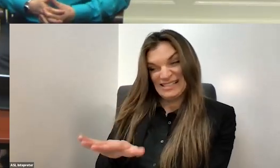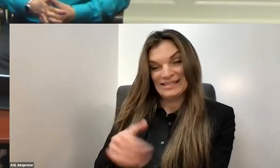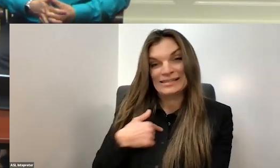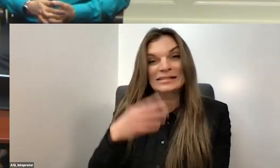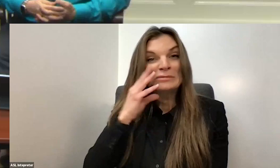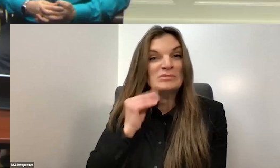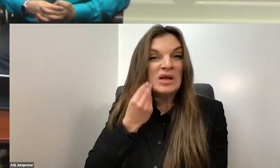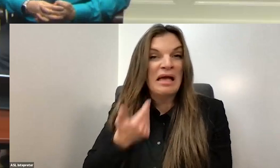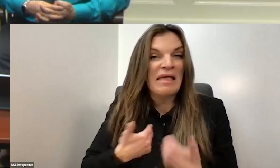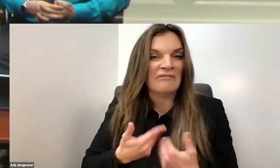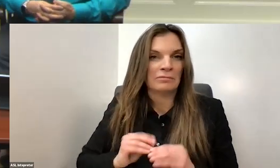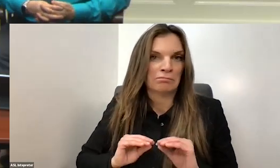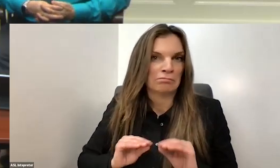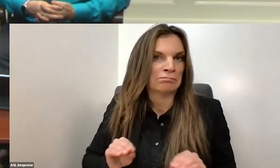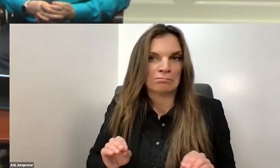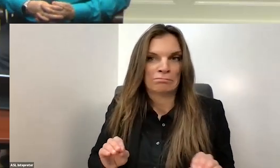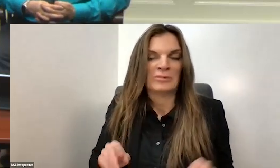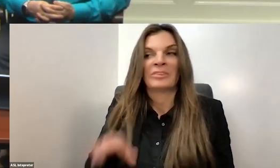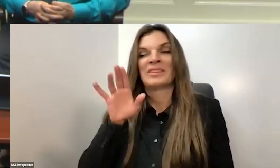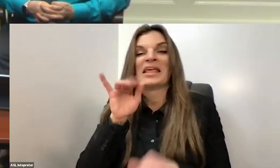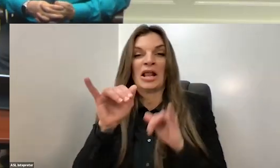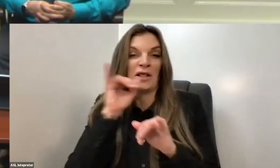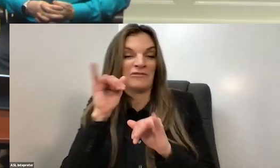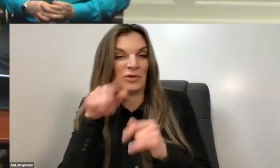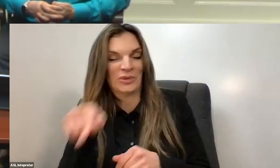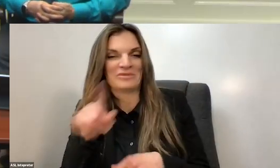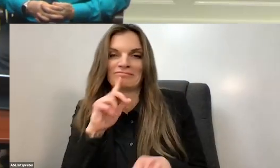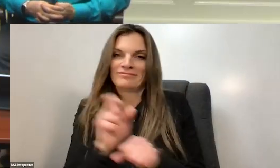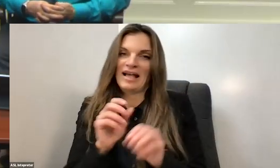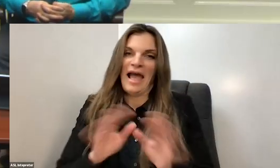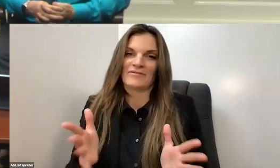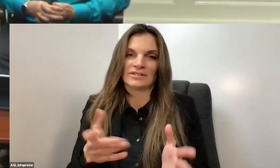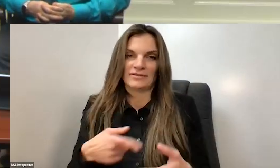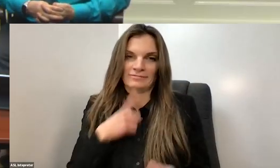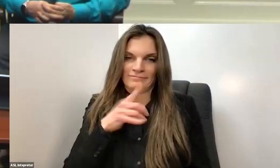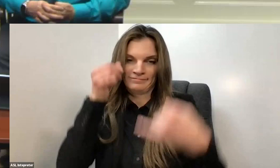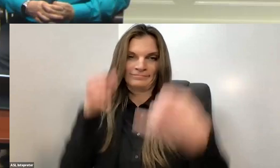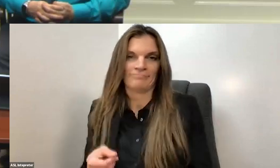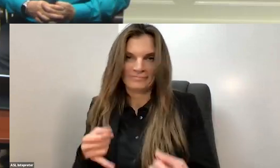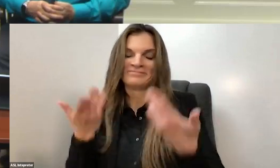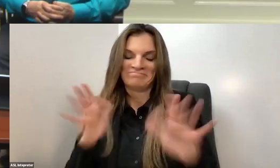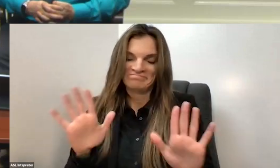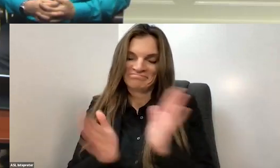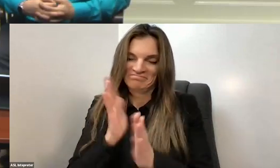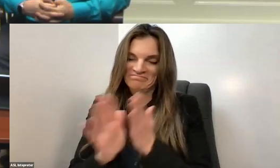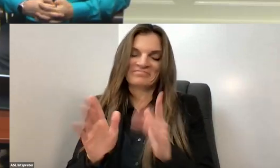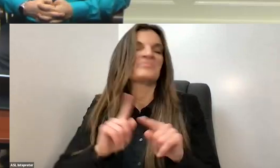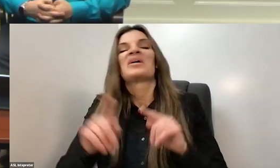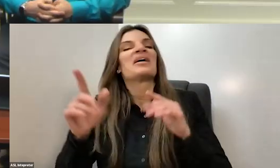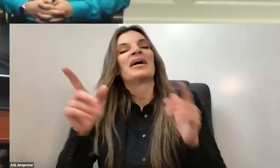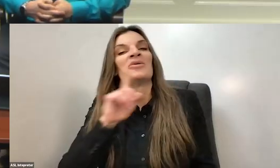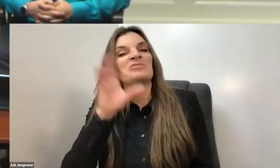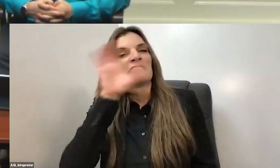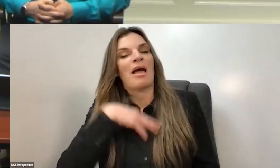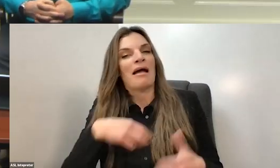So those interviews didn't last that long. Now, fortunately, as my life typically is, things just happen. And my